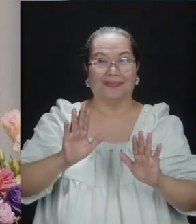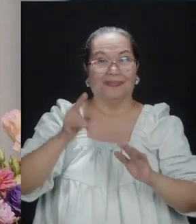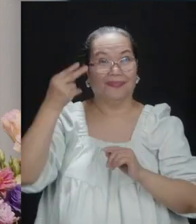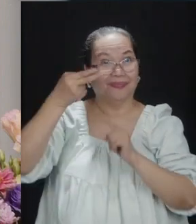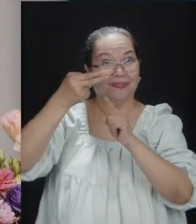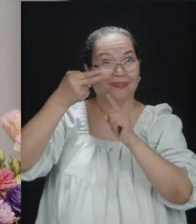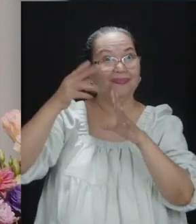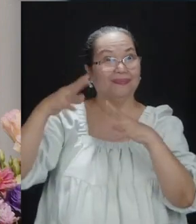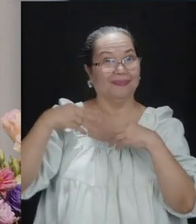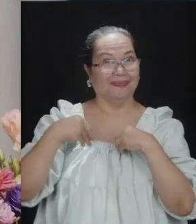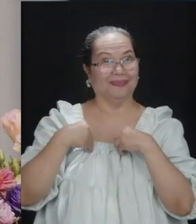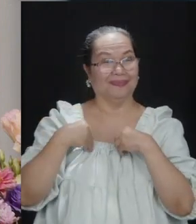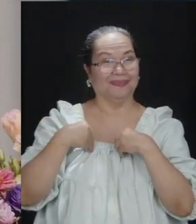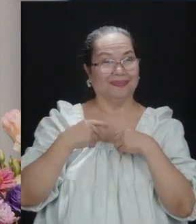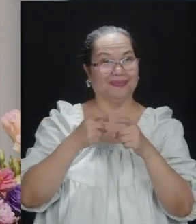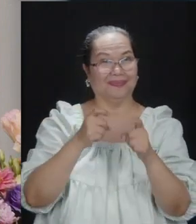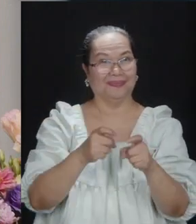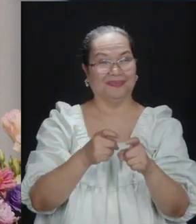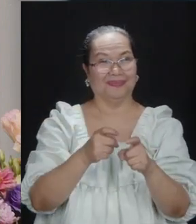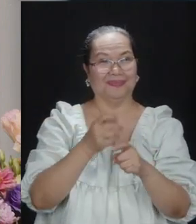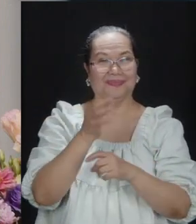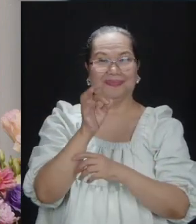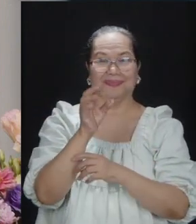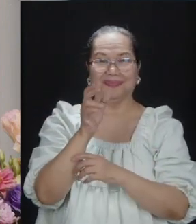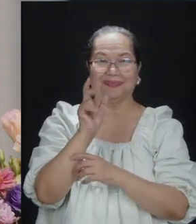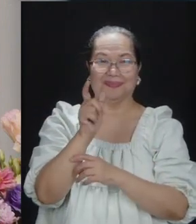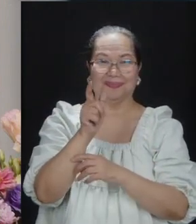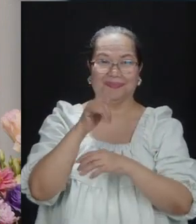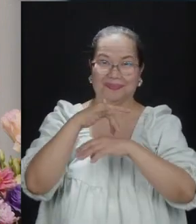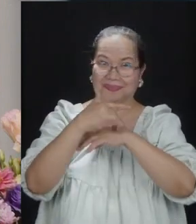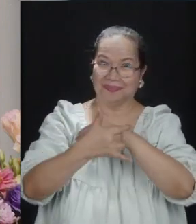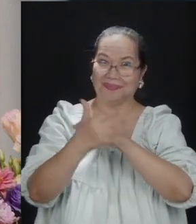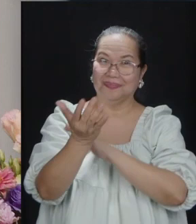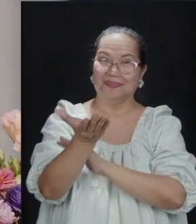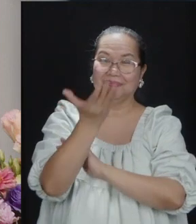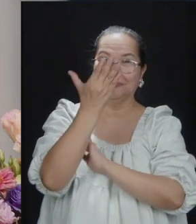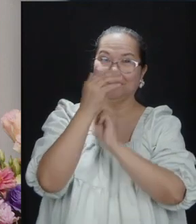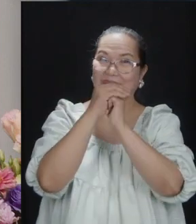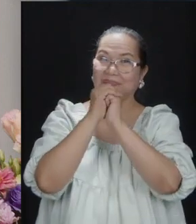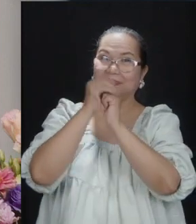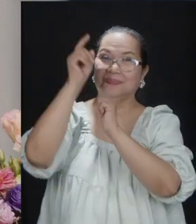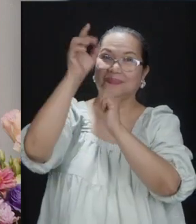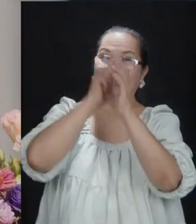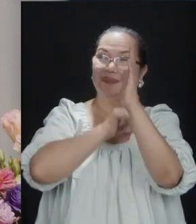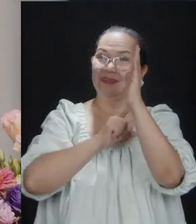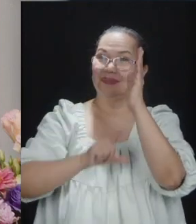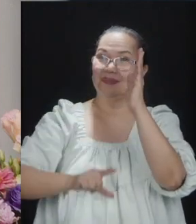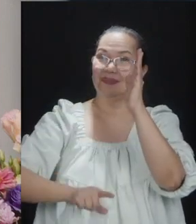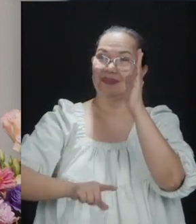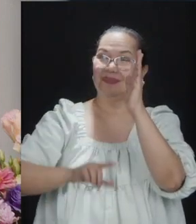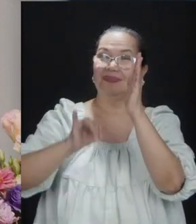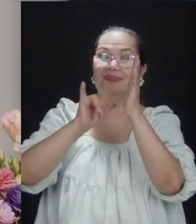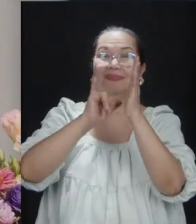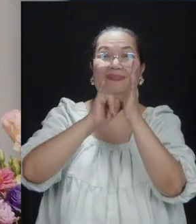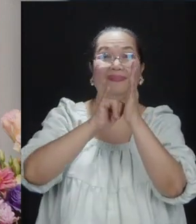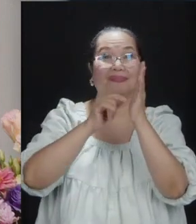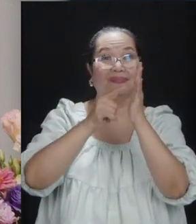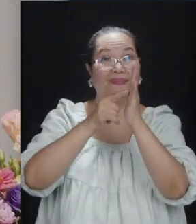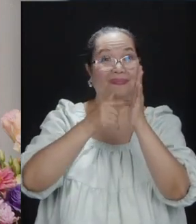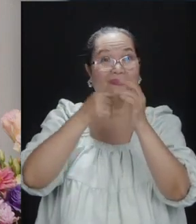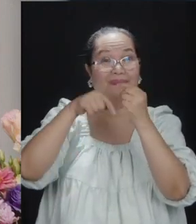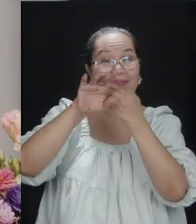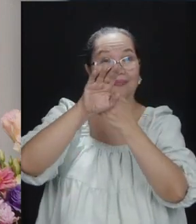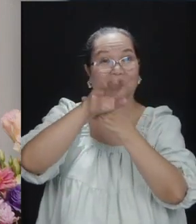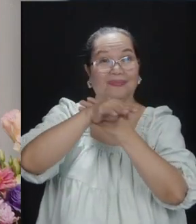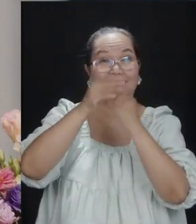gift. Verses 19 and 20 says, they rose early in the morning and worshiped before the Lord. Then they went back